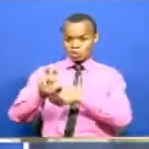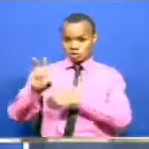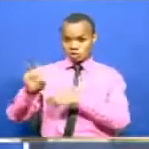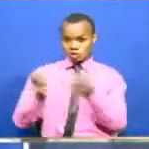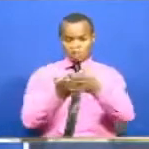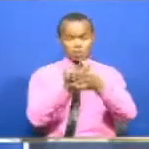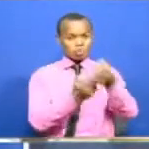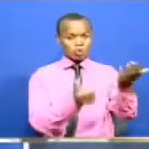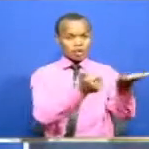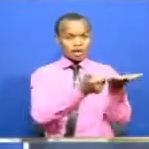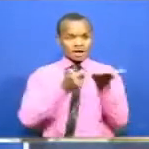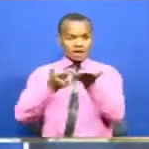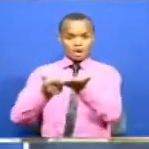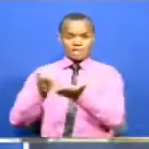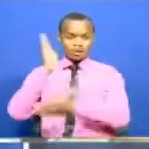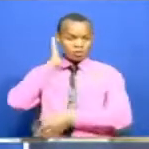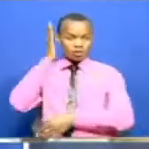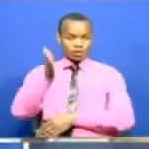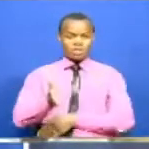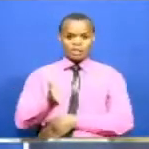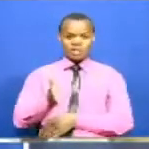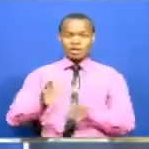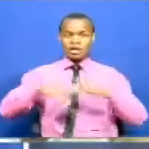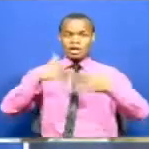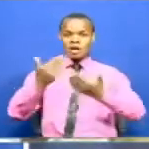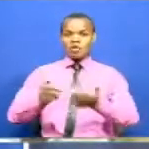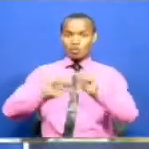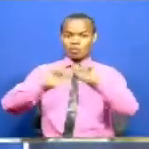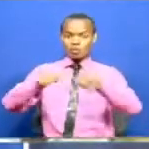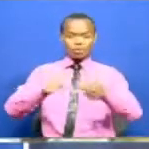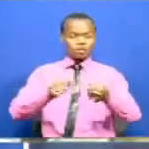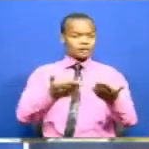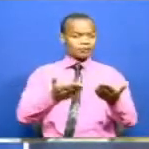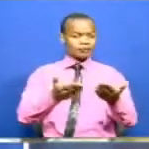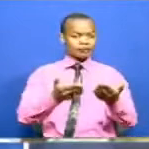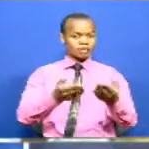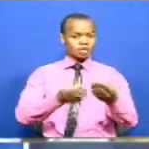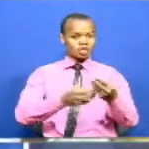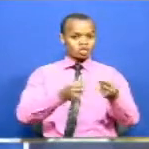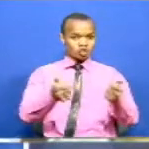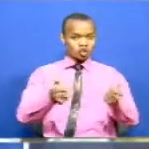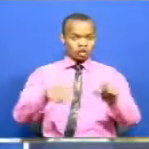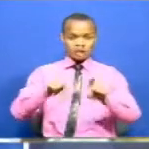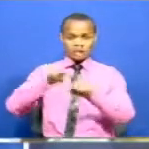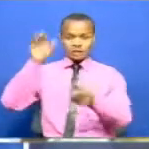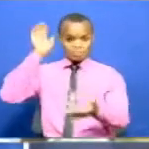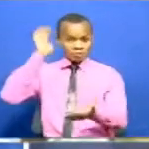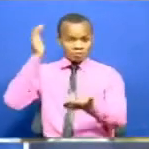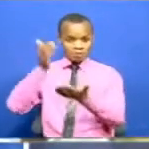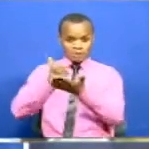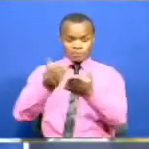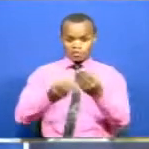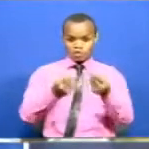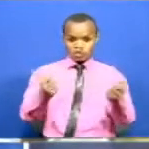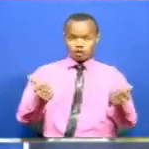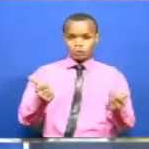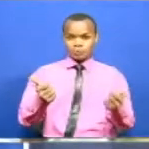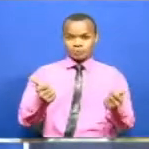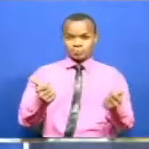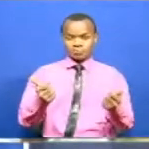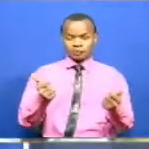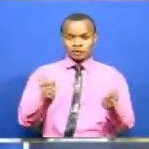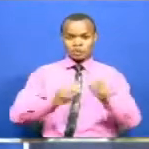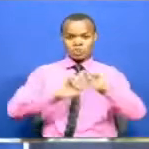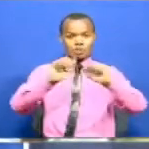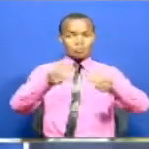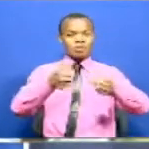to co-sponsor the approved version. We believe that the proposed solution brings to an